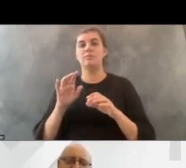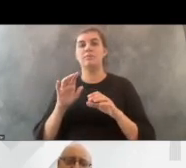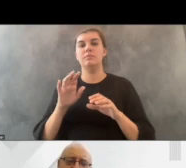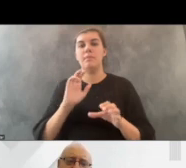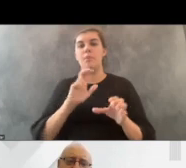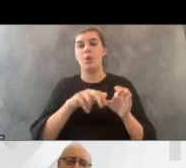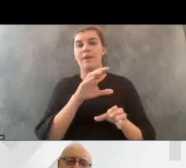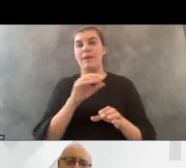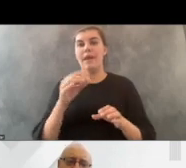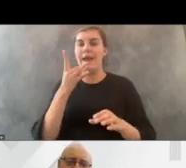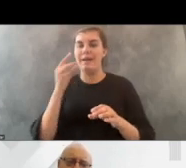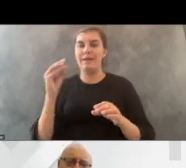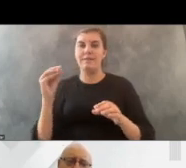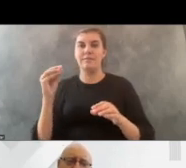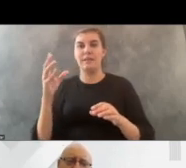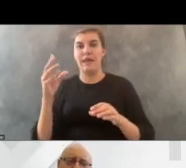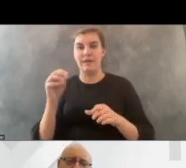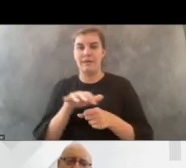flashing mode.